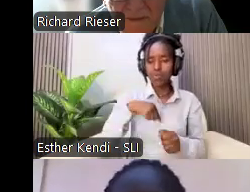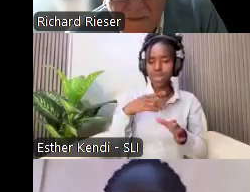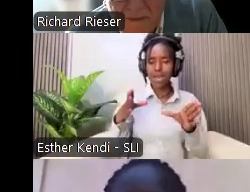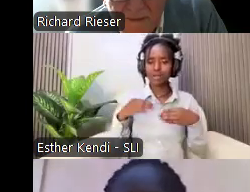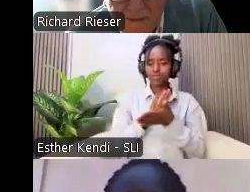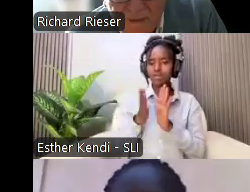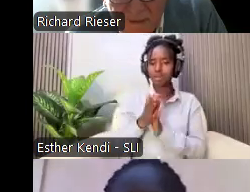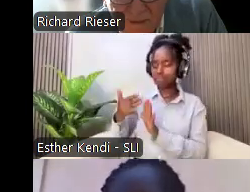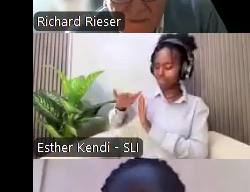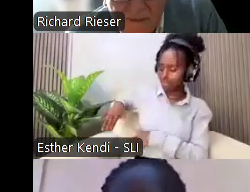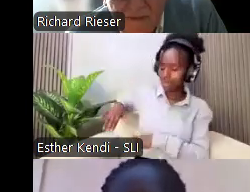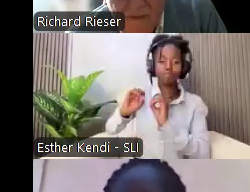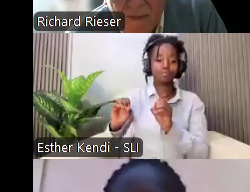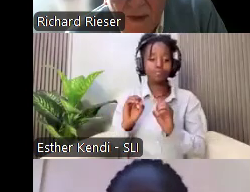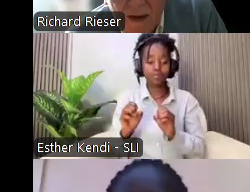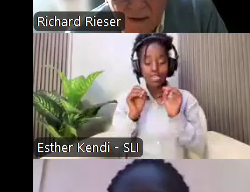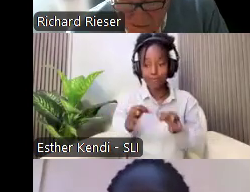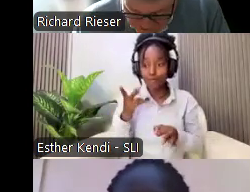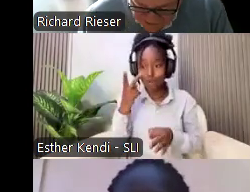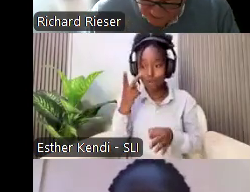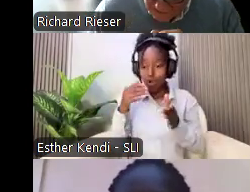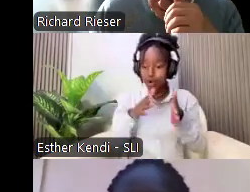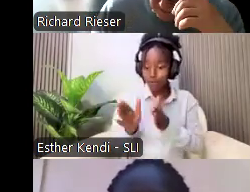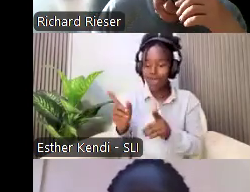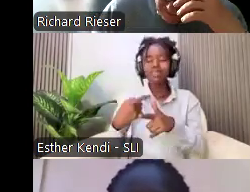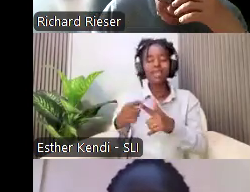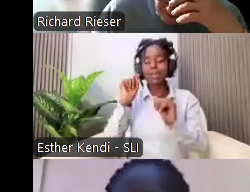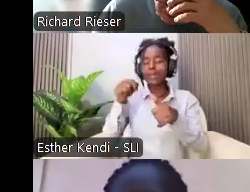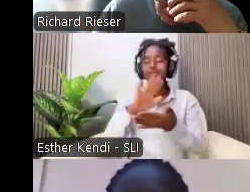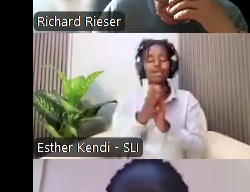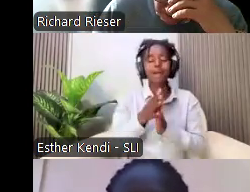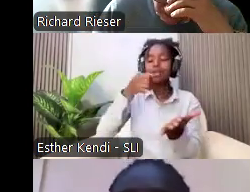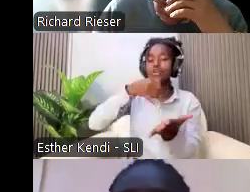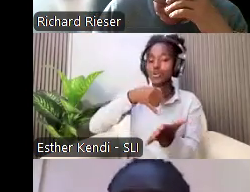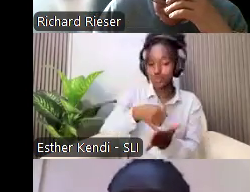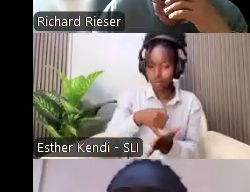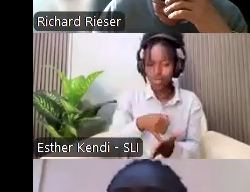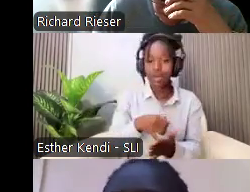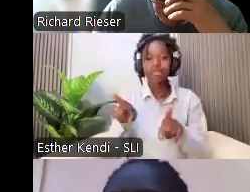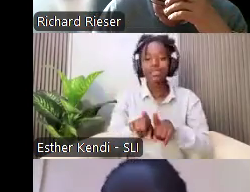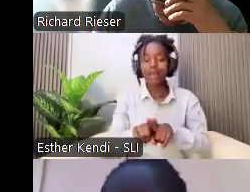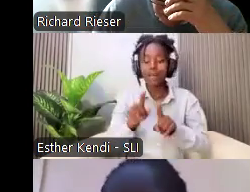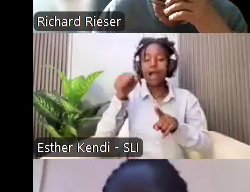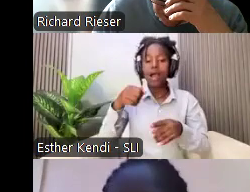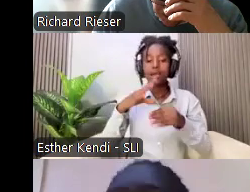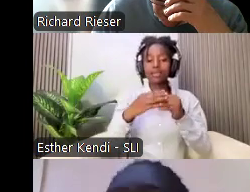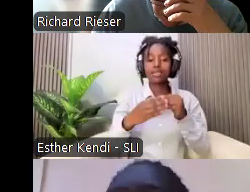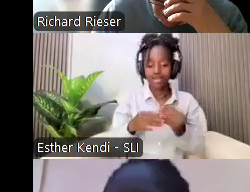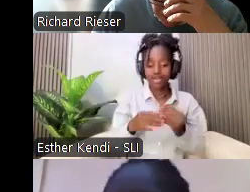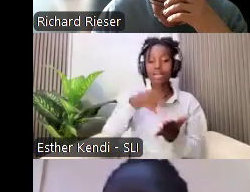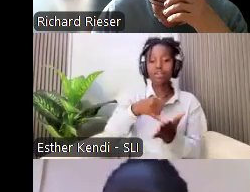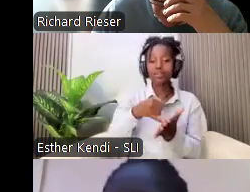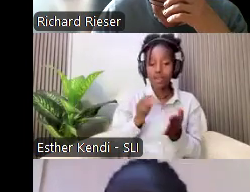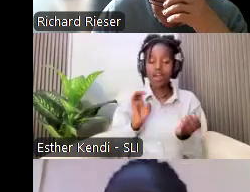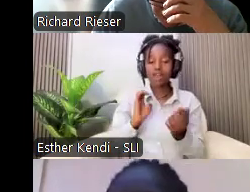opportunity which comes. We have to be included such that we create an inclusive environment for ourselves and